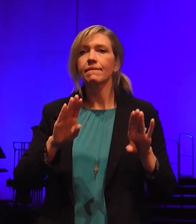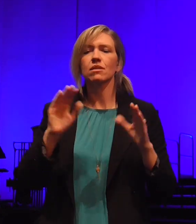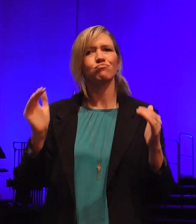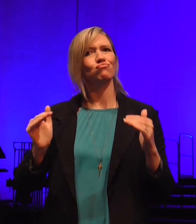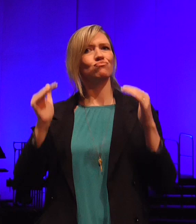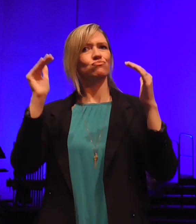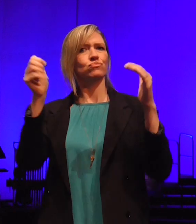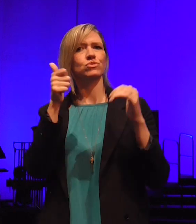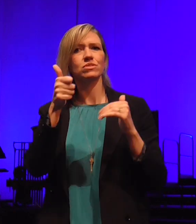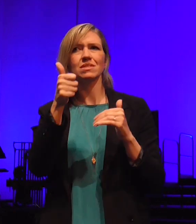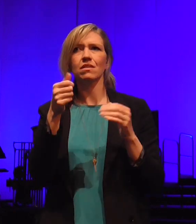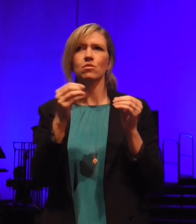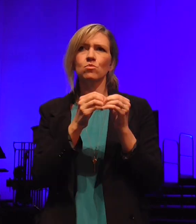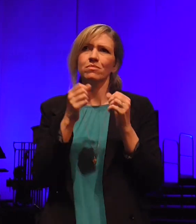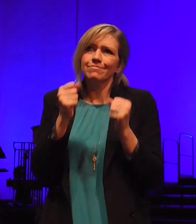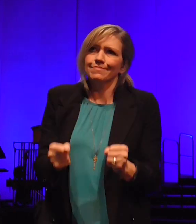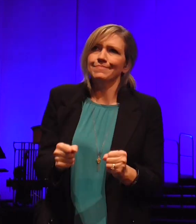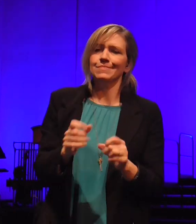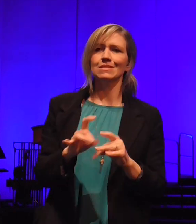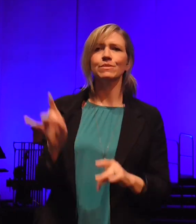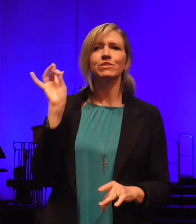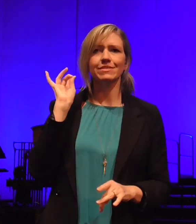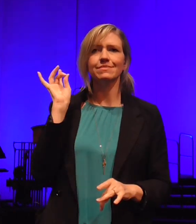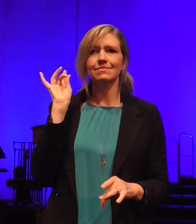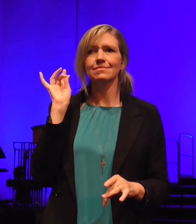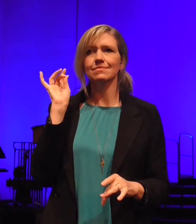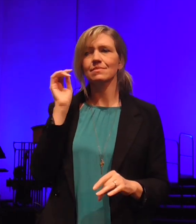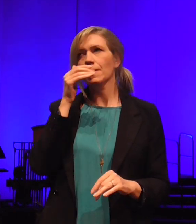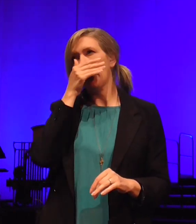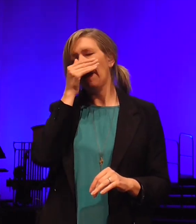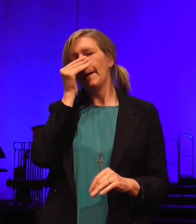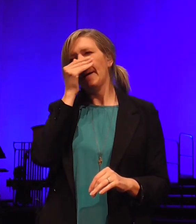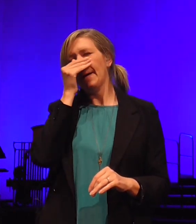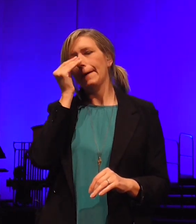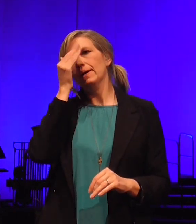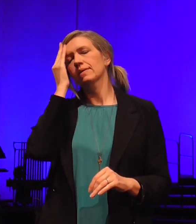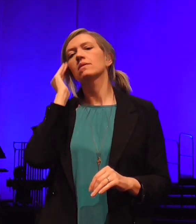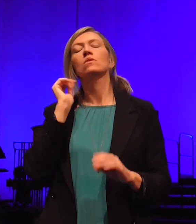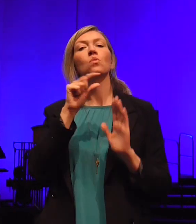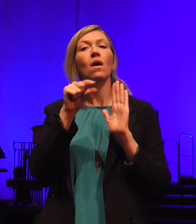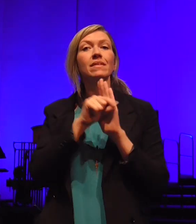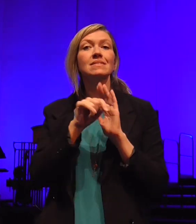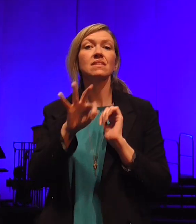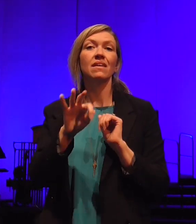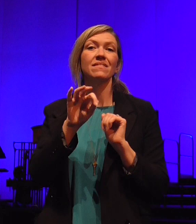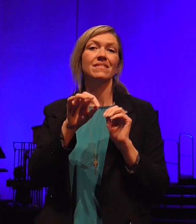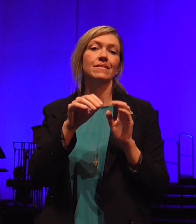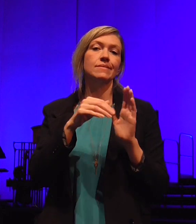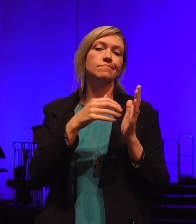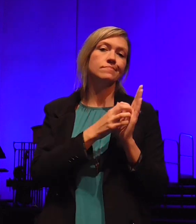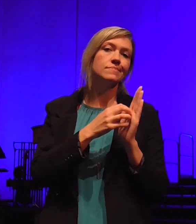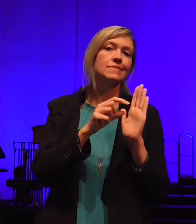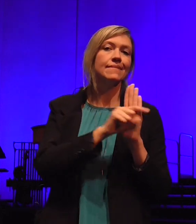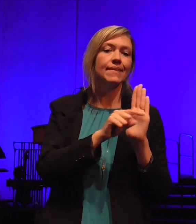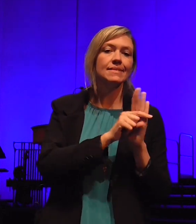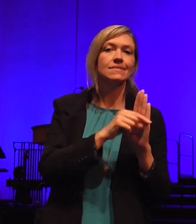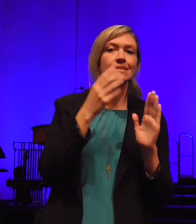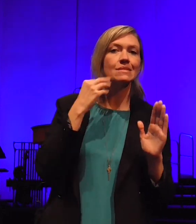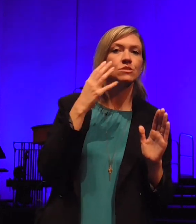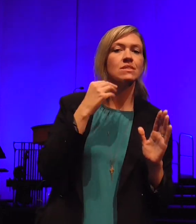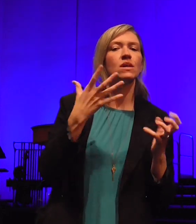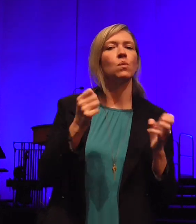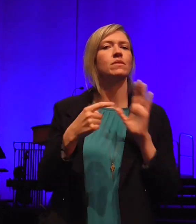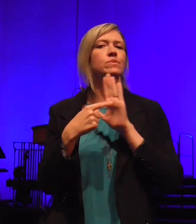uplift yourself in a greater spirit. For those qualities of defective experience, I also want to share with you